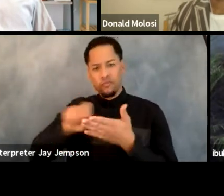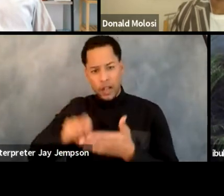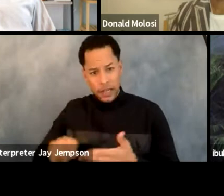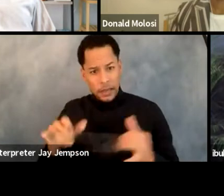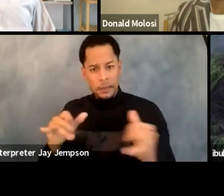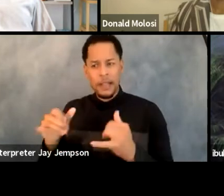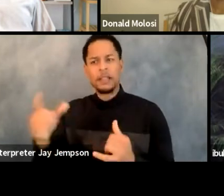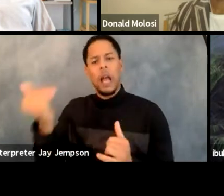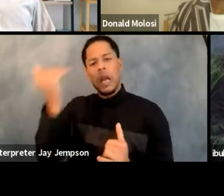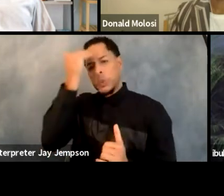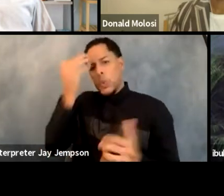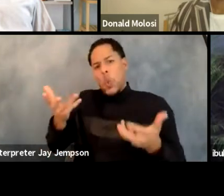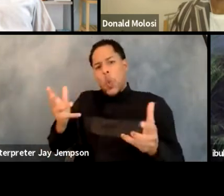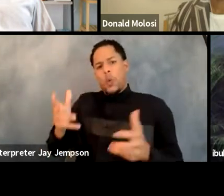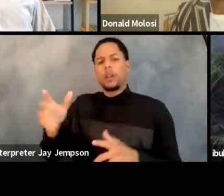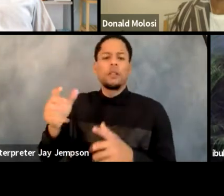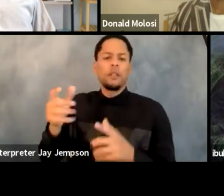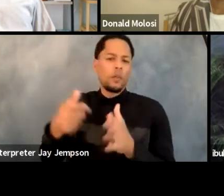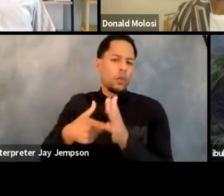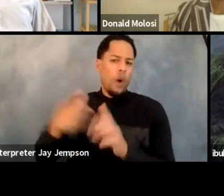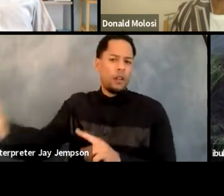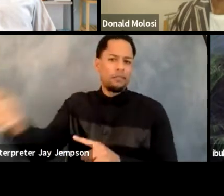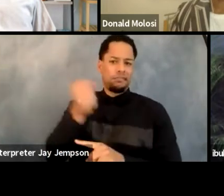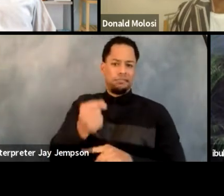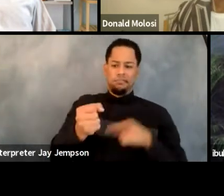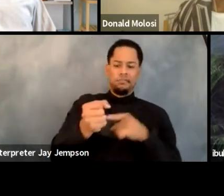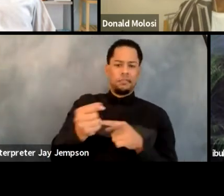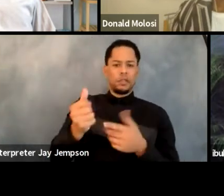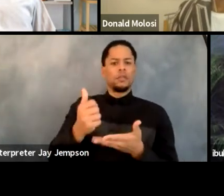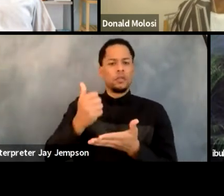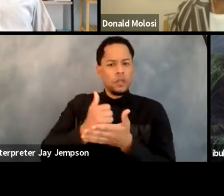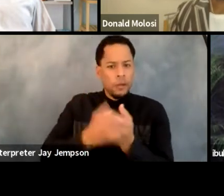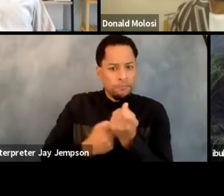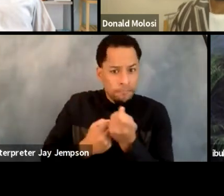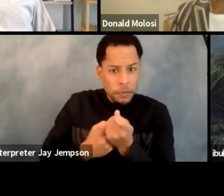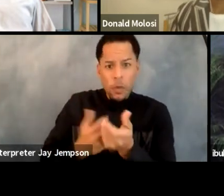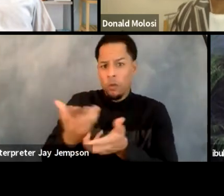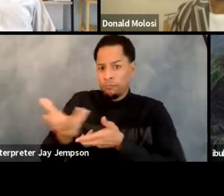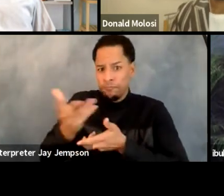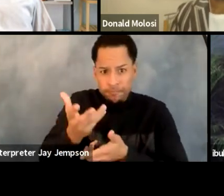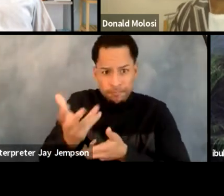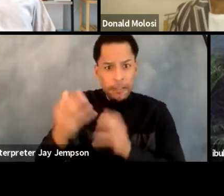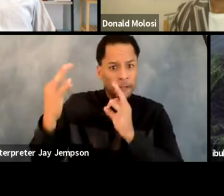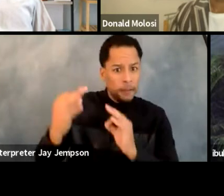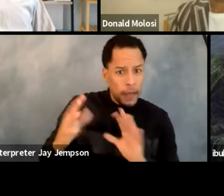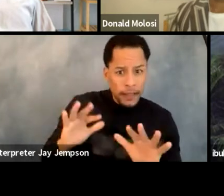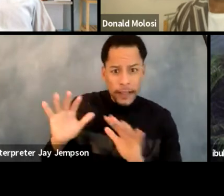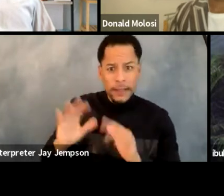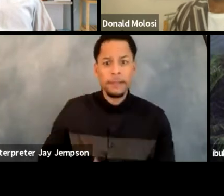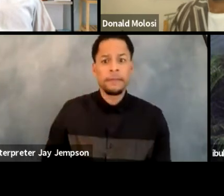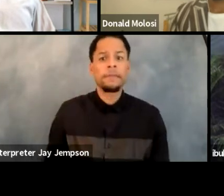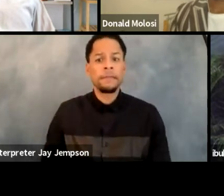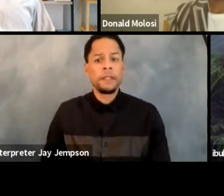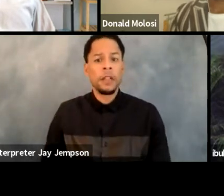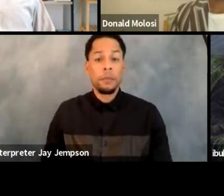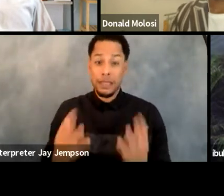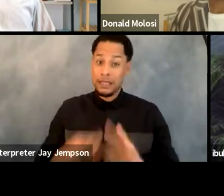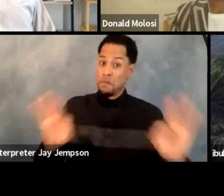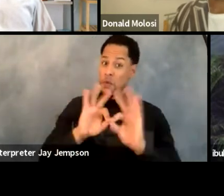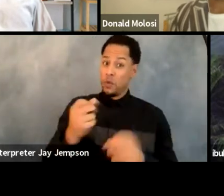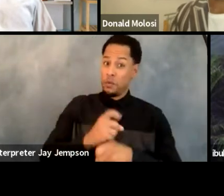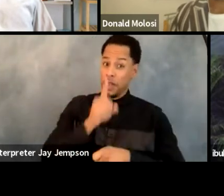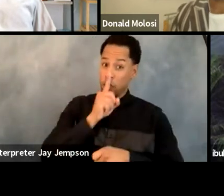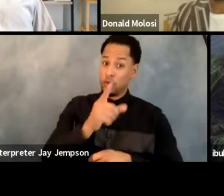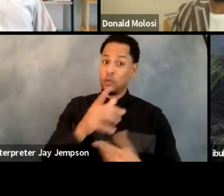sort of also trying to find ways of protecting your work from, you know, people who may enter and may take you